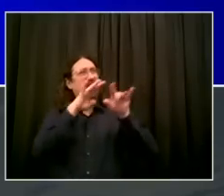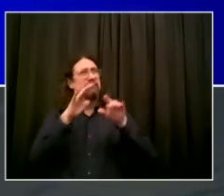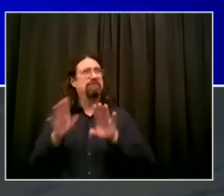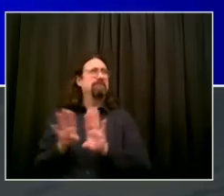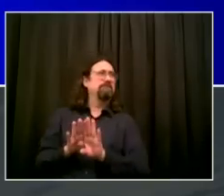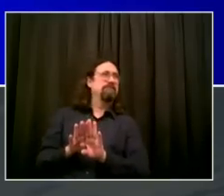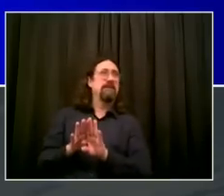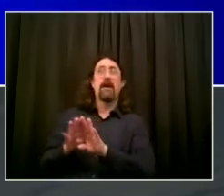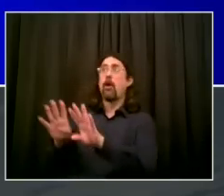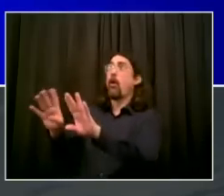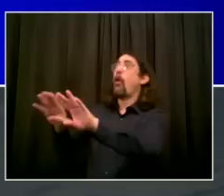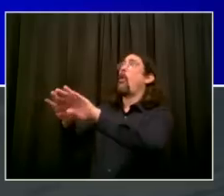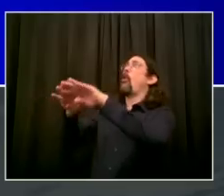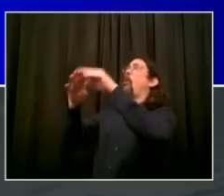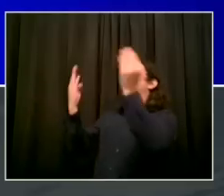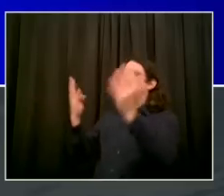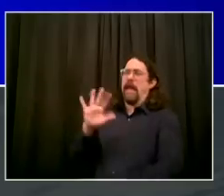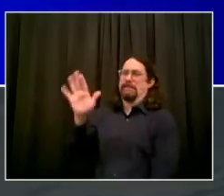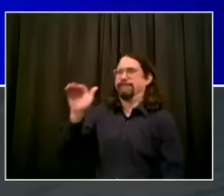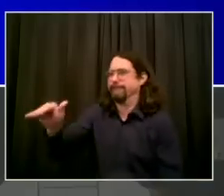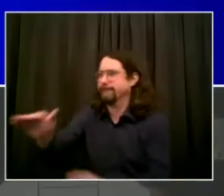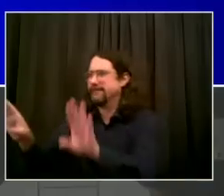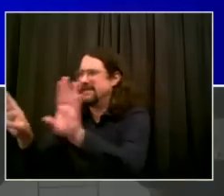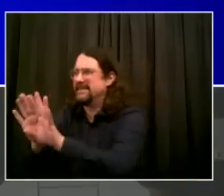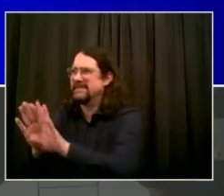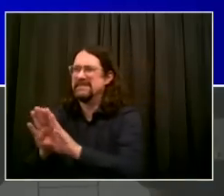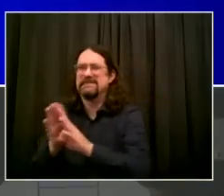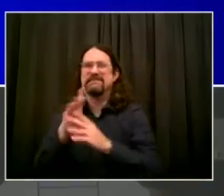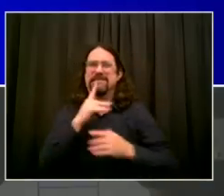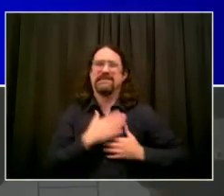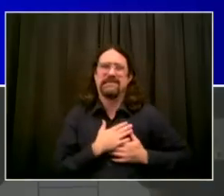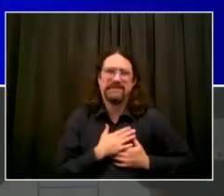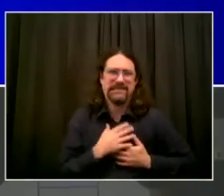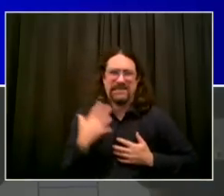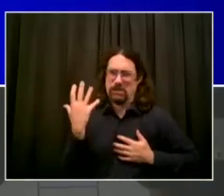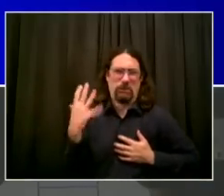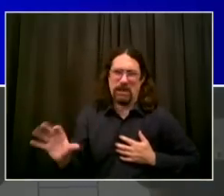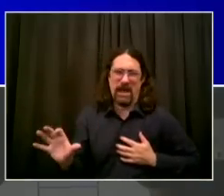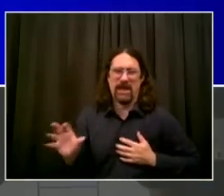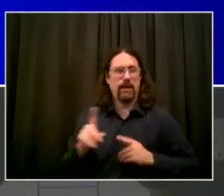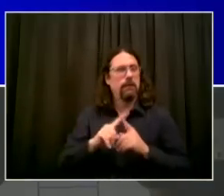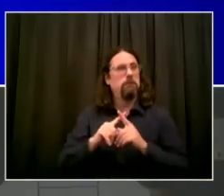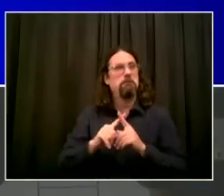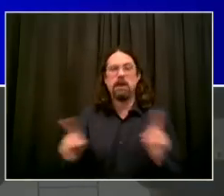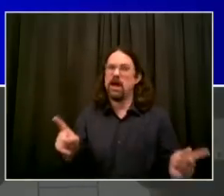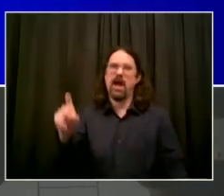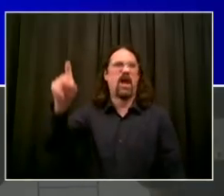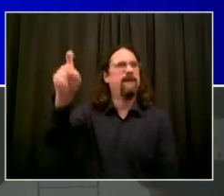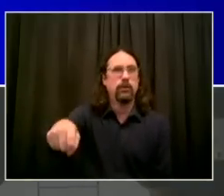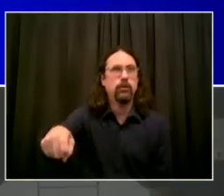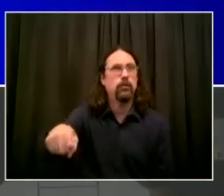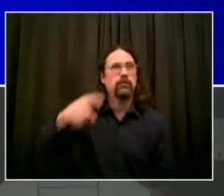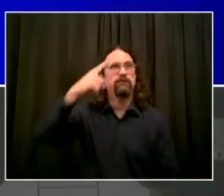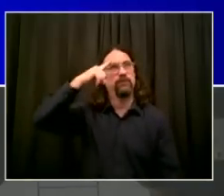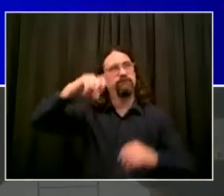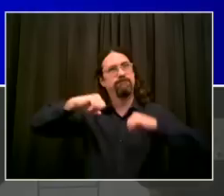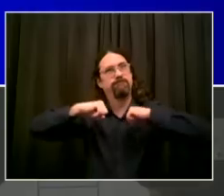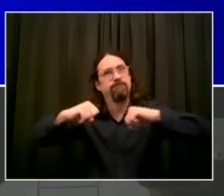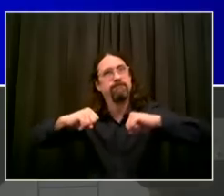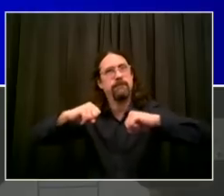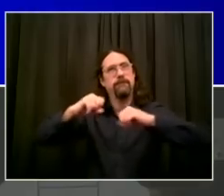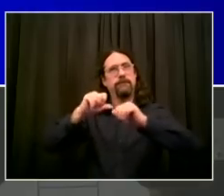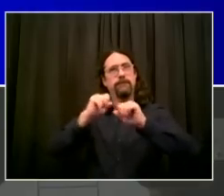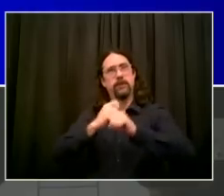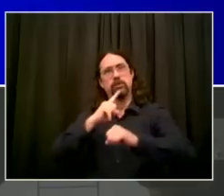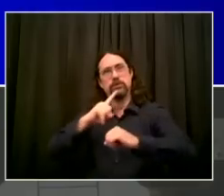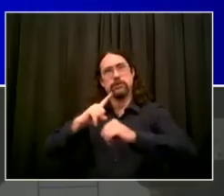another topic, but this is a deadline I want to make sure everyone is aware of because so much is happening nowadays, but obviously one of the most important things will